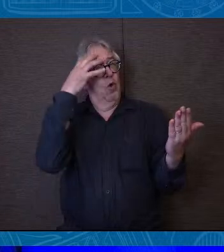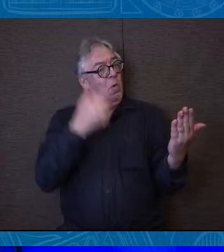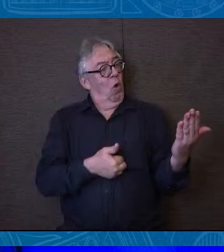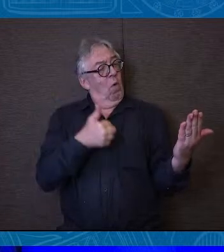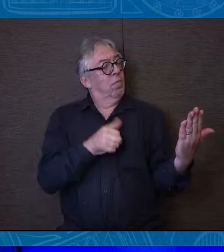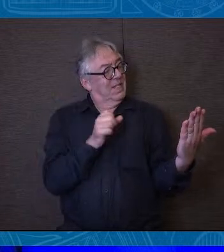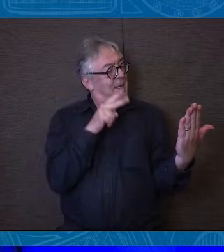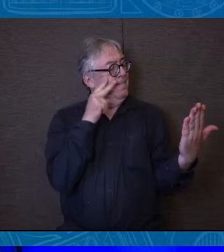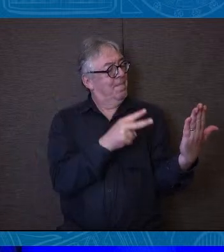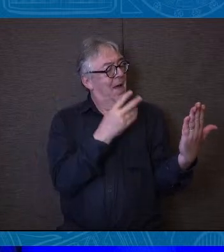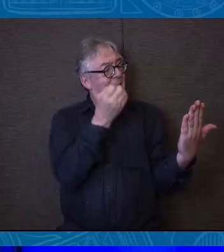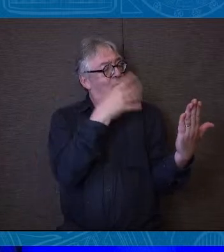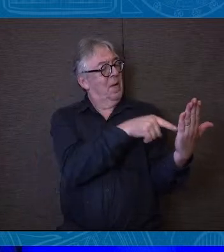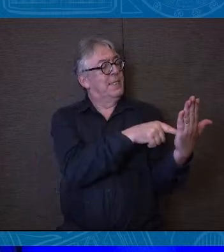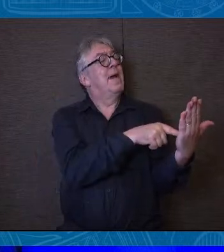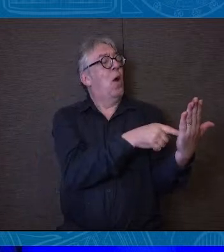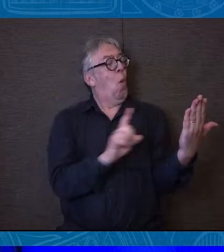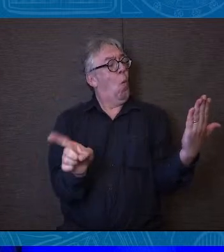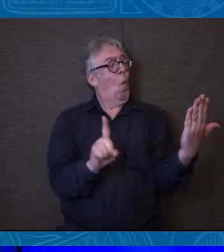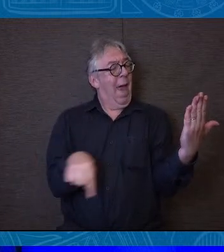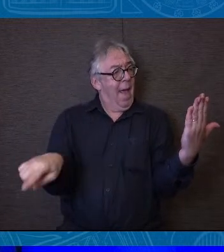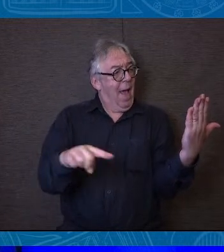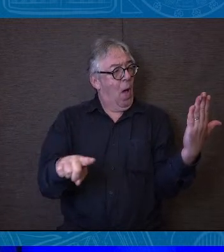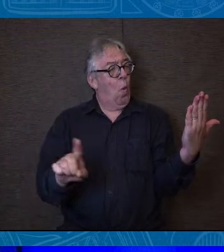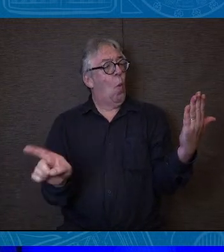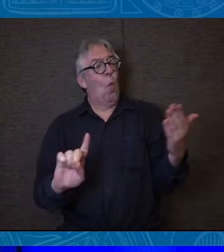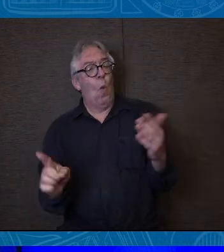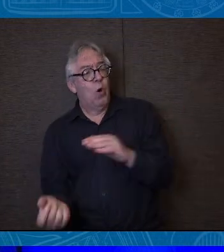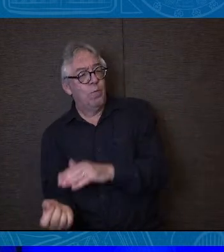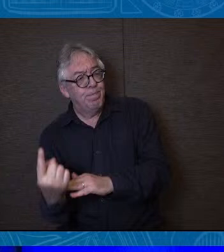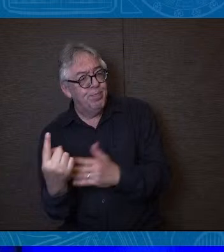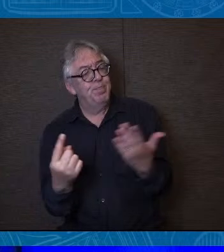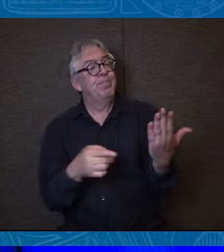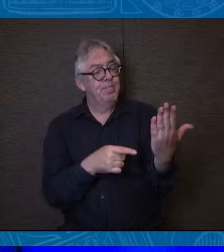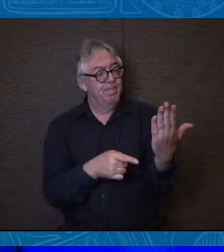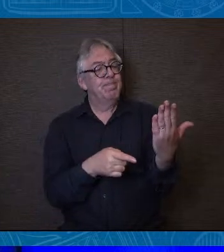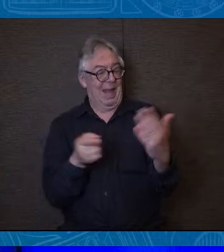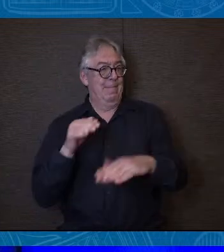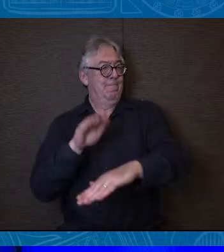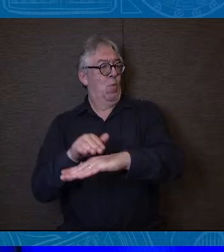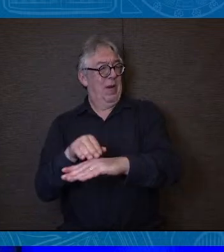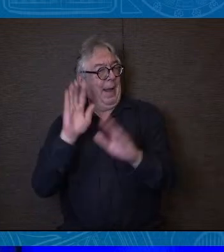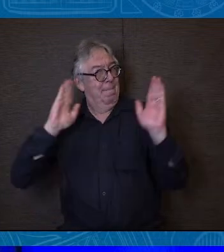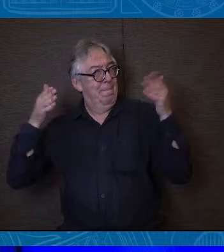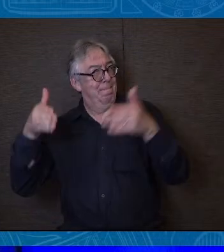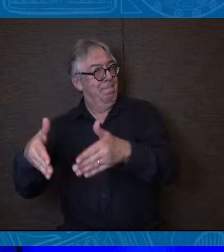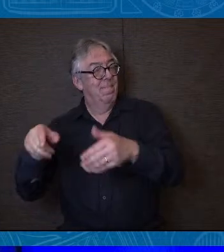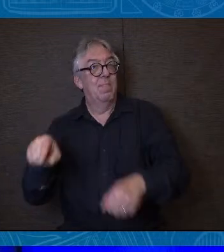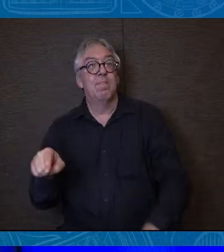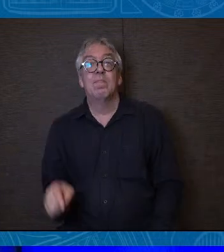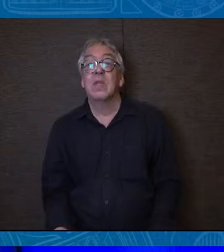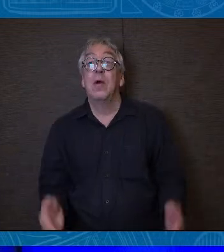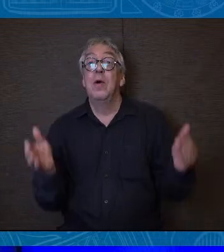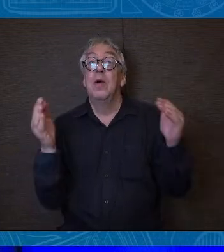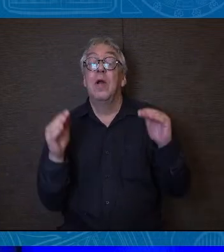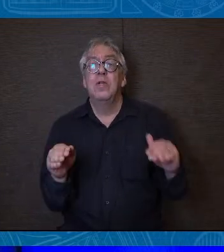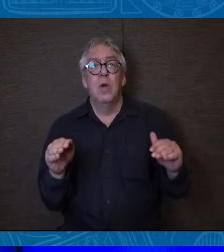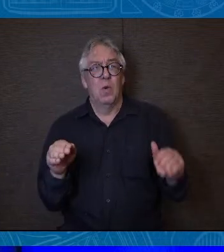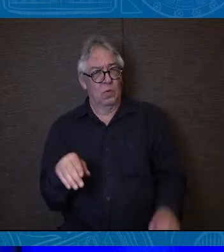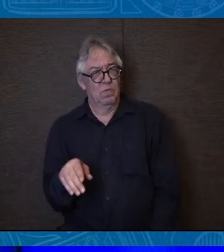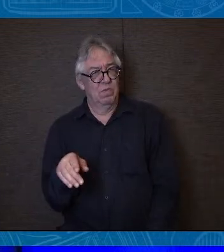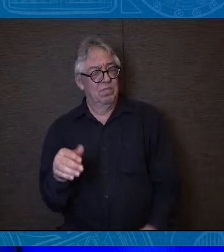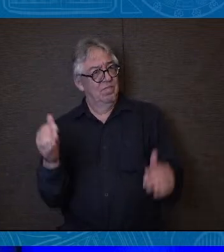the information that they need. Now coming to the other part, that is how we are using the AI. This